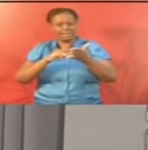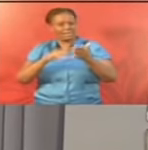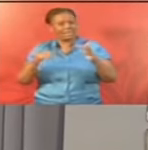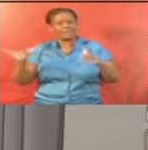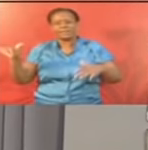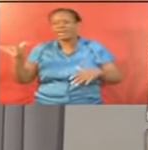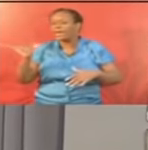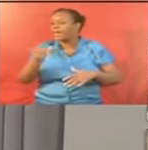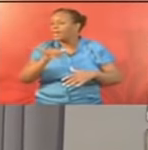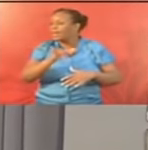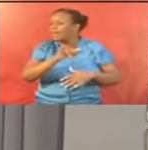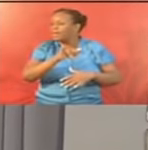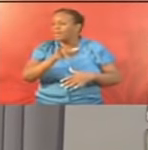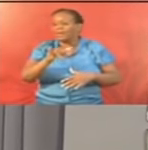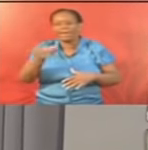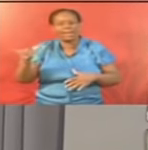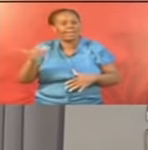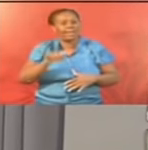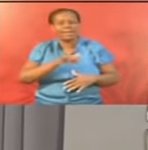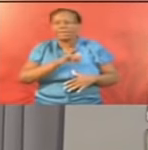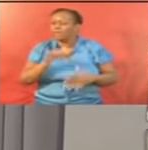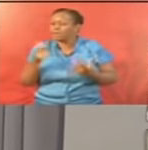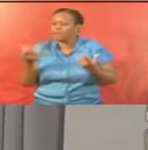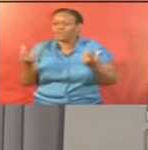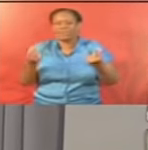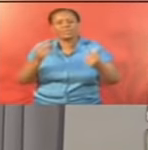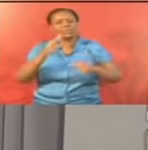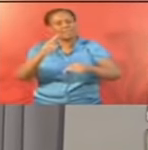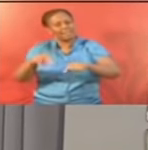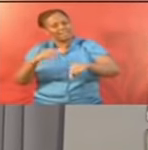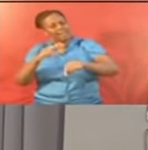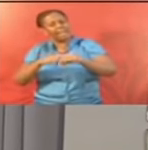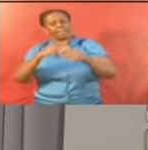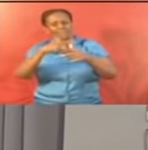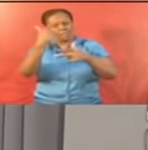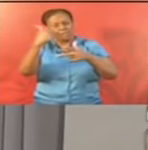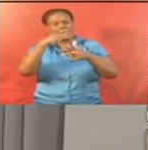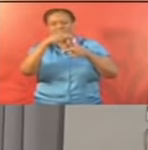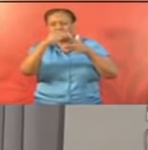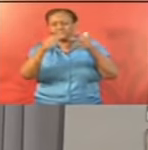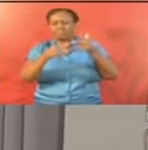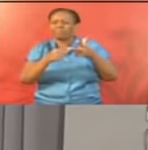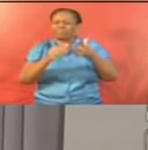Do the normal things, and we can have